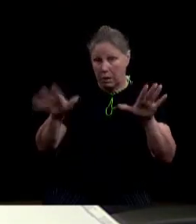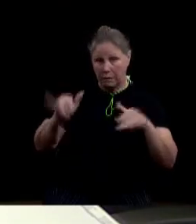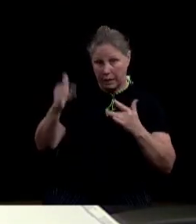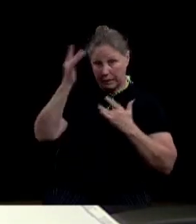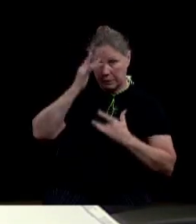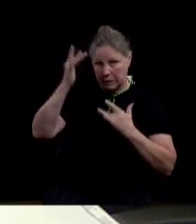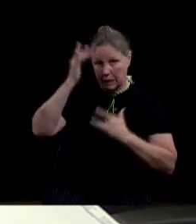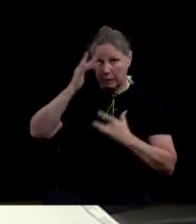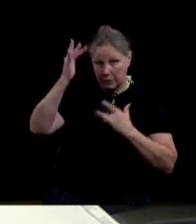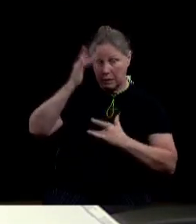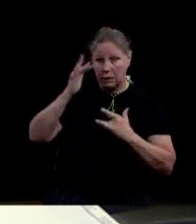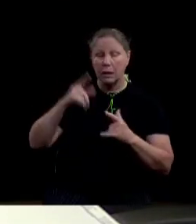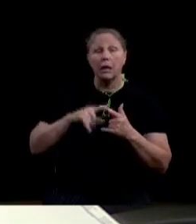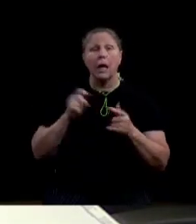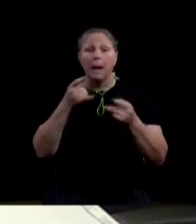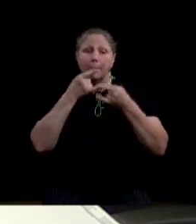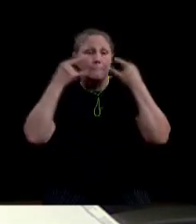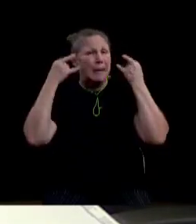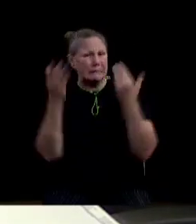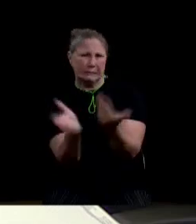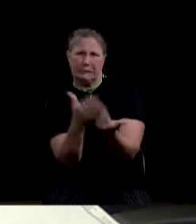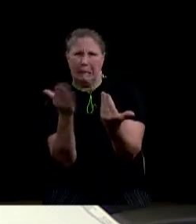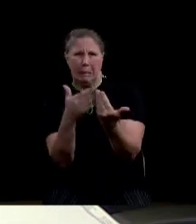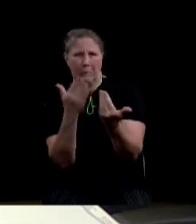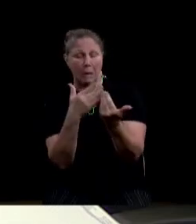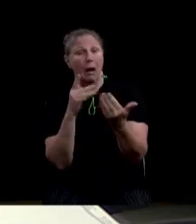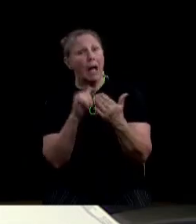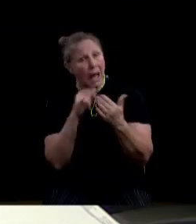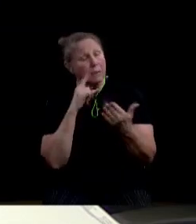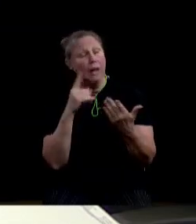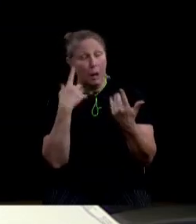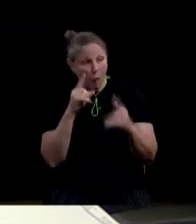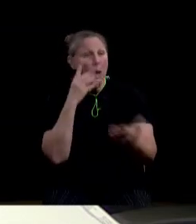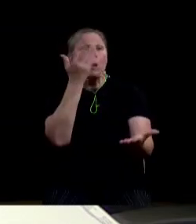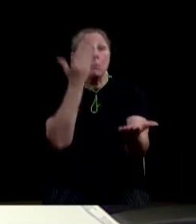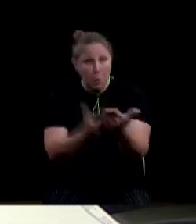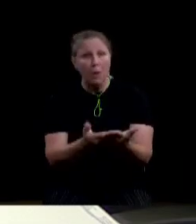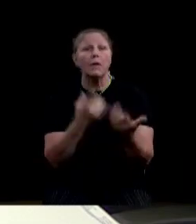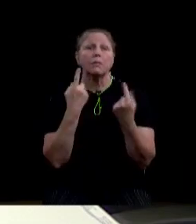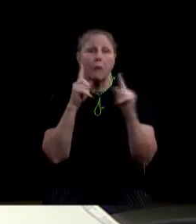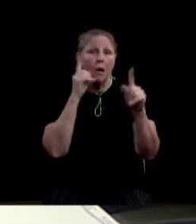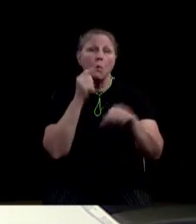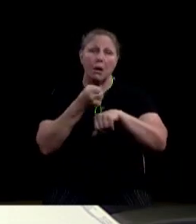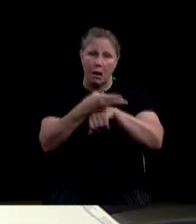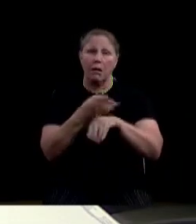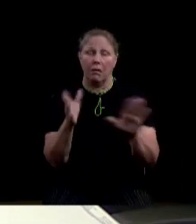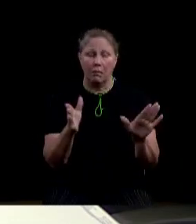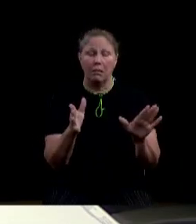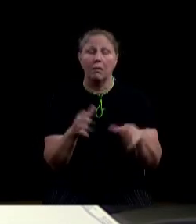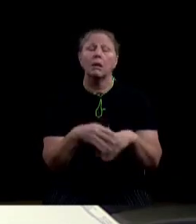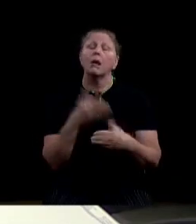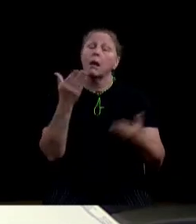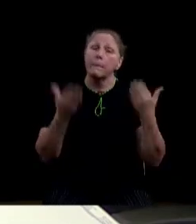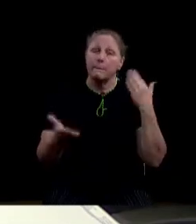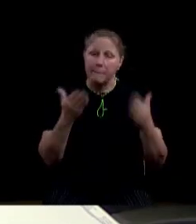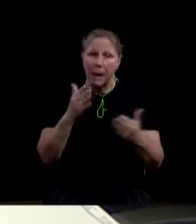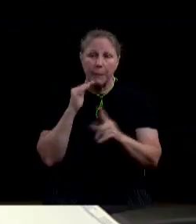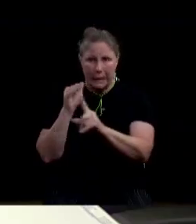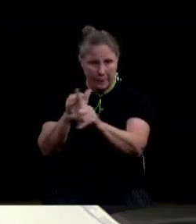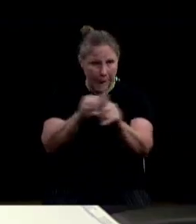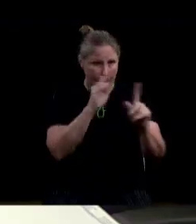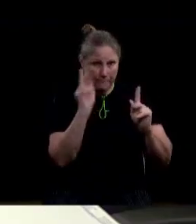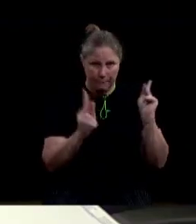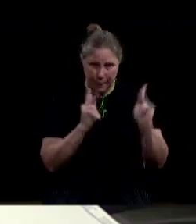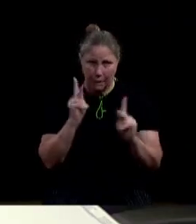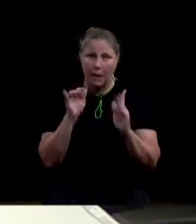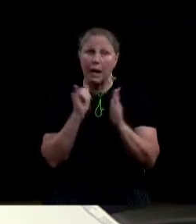proven effective in our country and others. Perhaps reminding the public that wearing a mask might help prevent